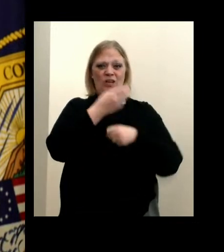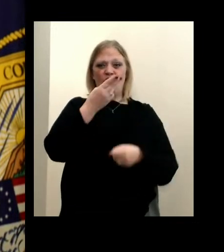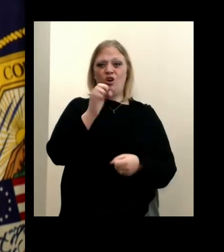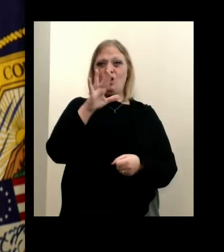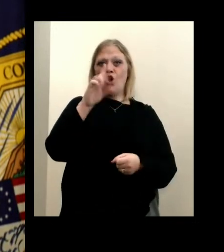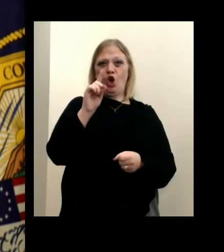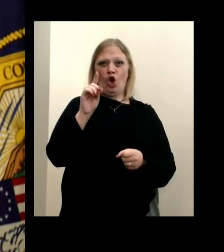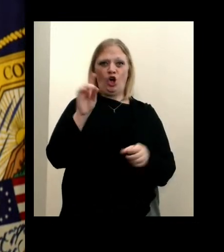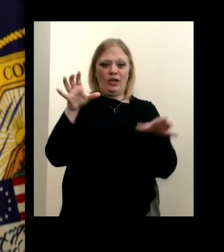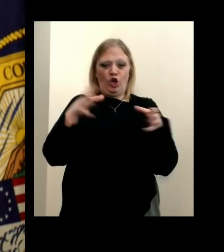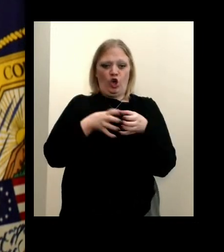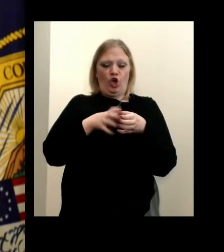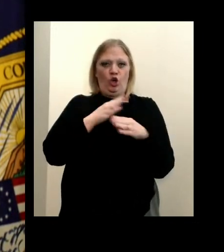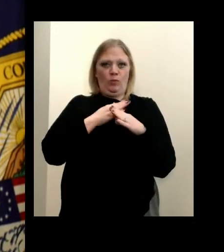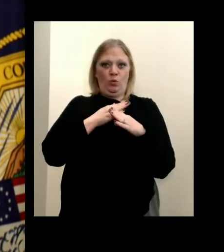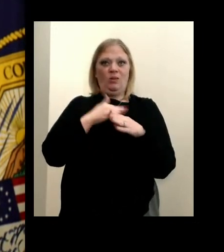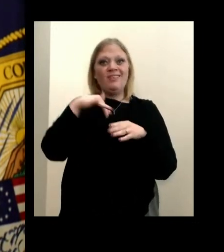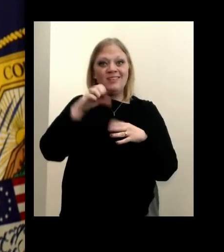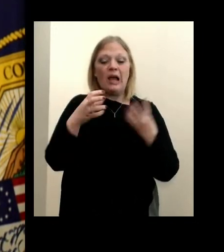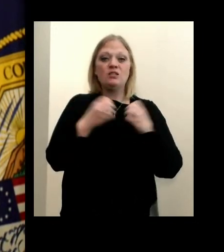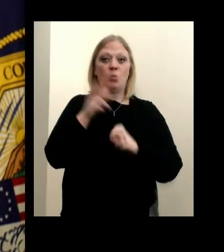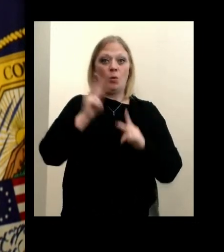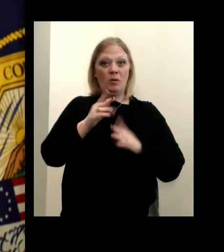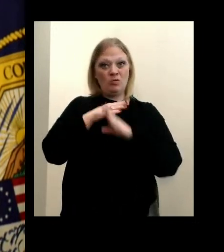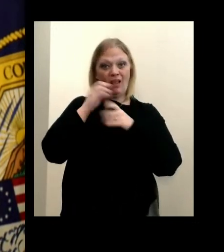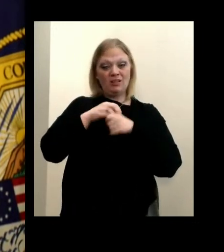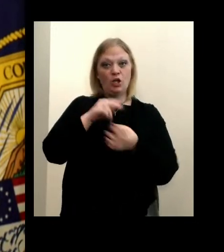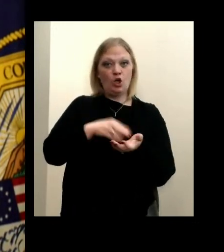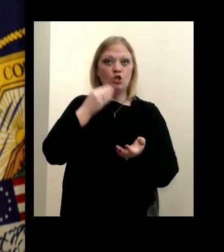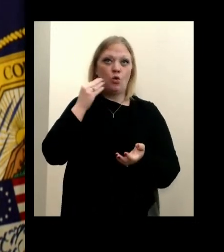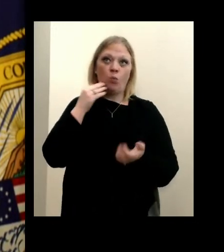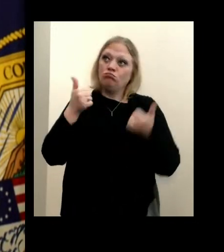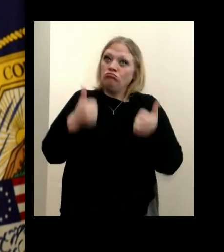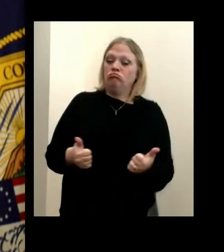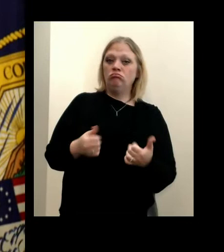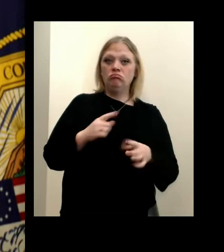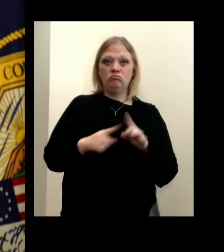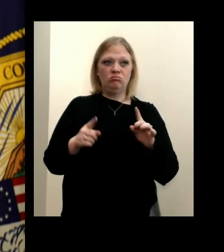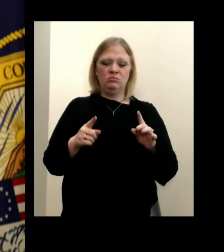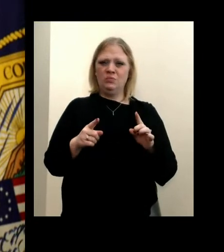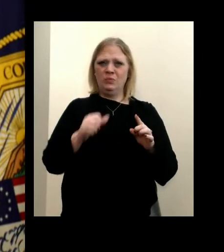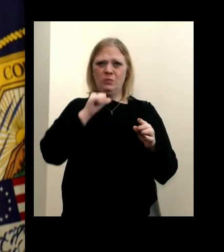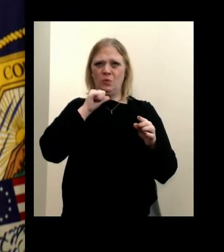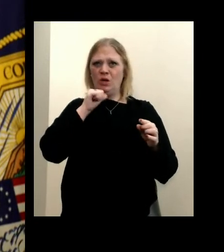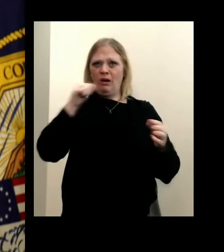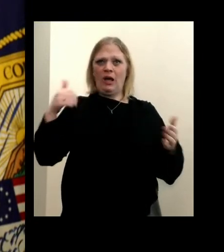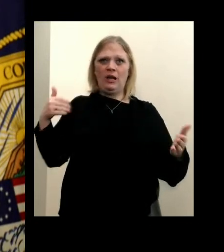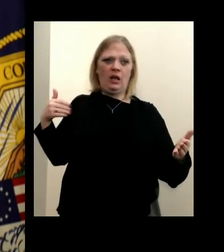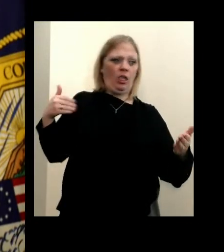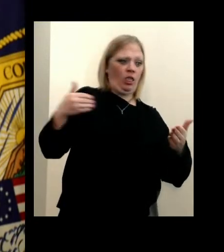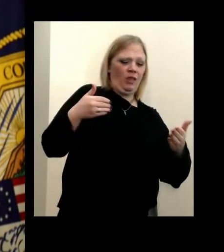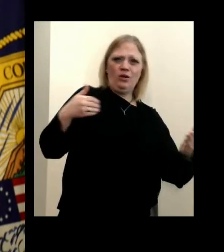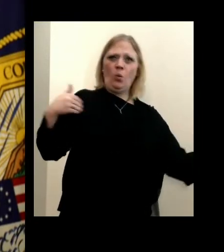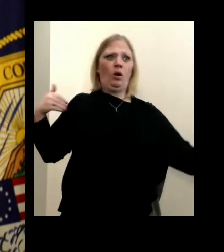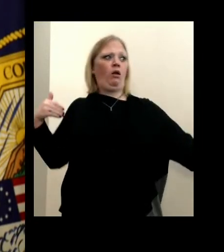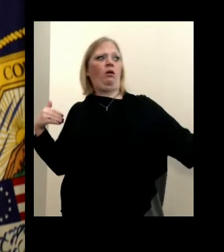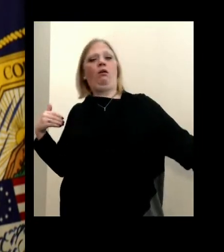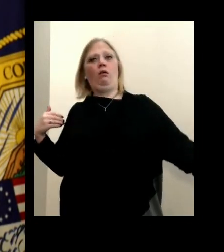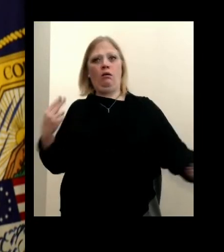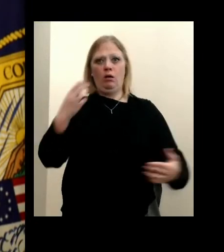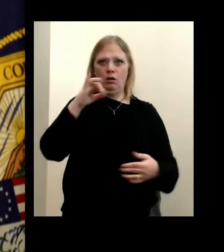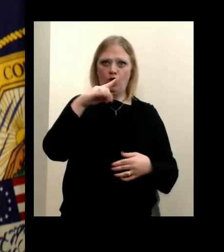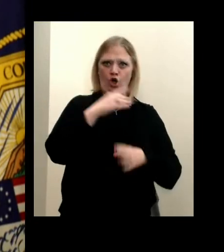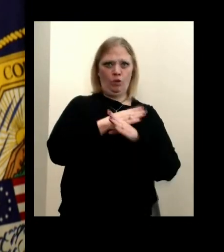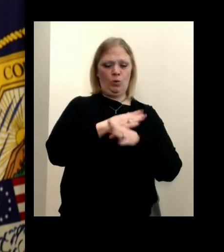who are protected, especially in nursing homes. That's a good thing. But we are nowhere near herd immunity, so we're still going to be dealing with this for many months.